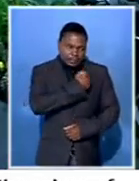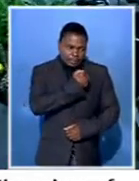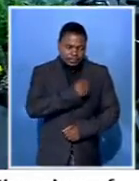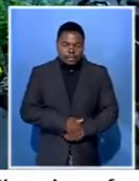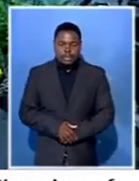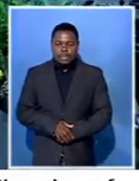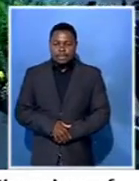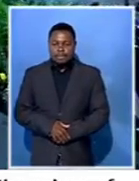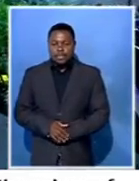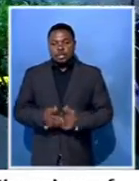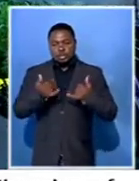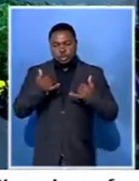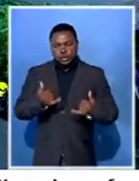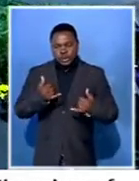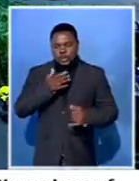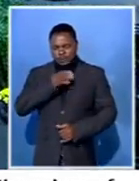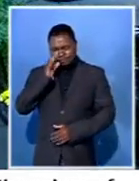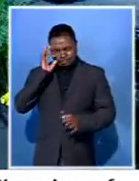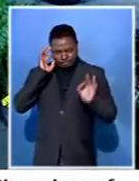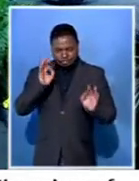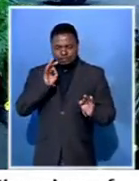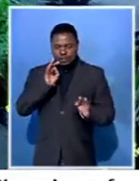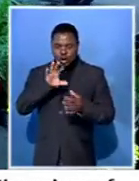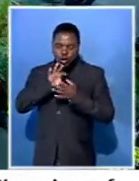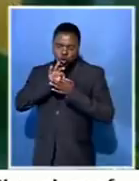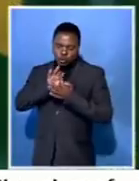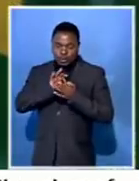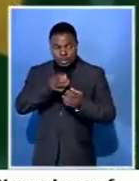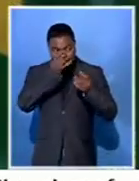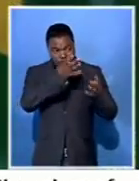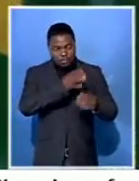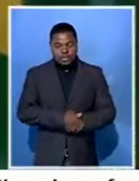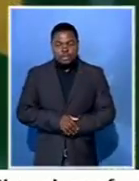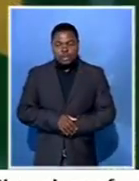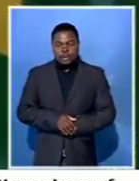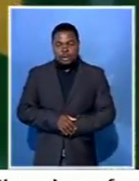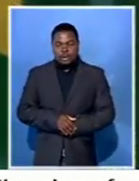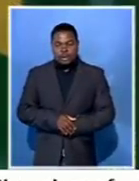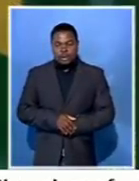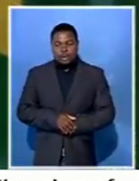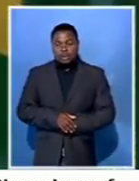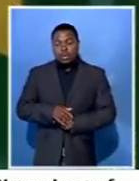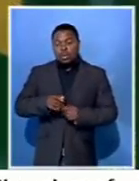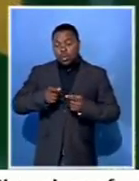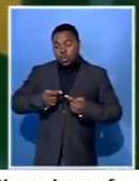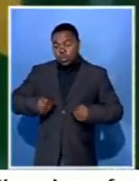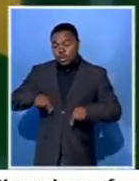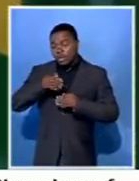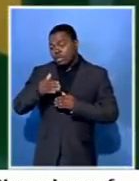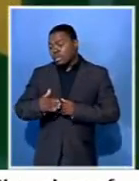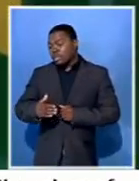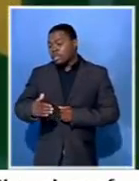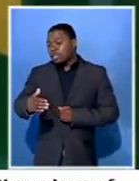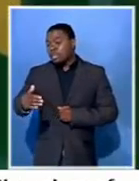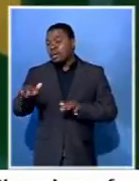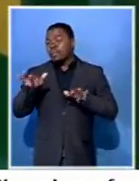Today, we make a solemn commitment that never again will we disown, dishonor those